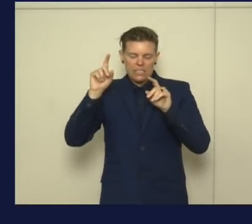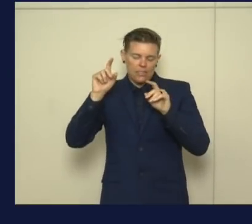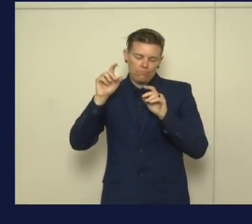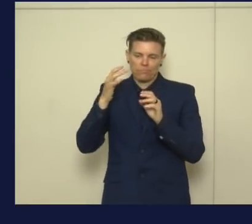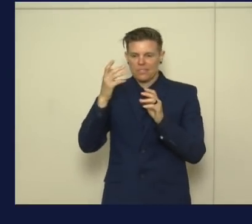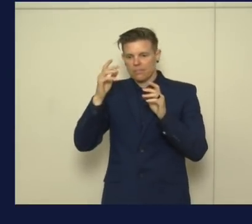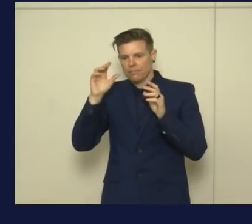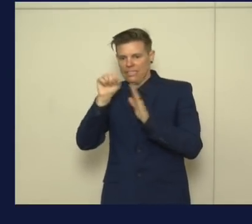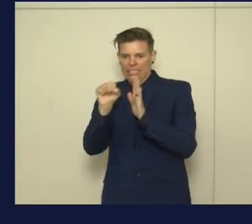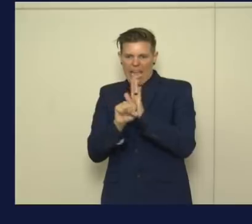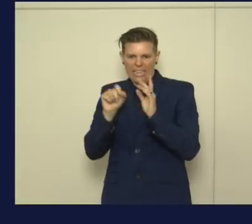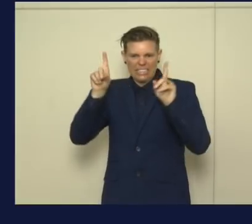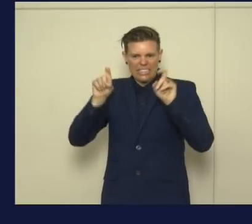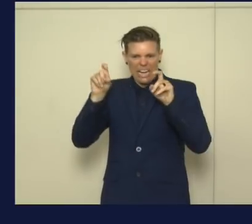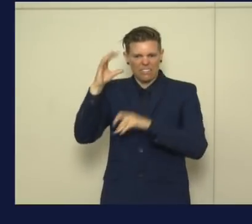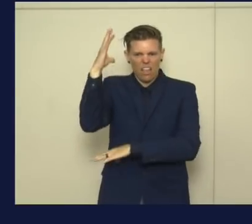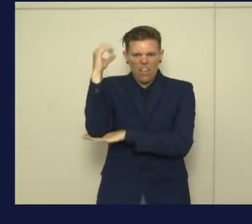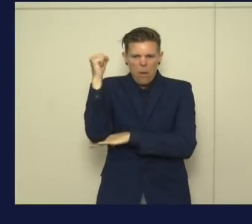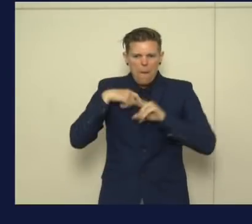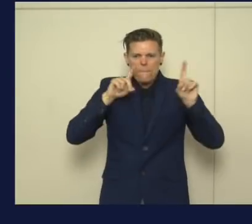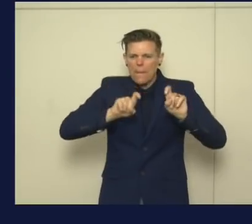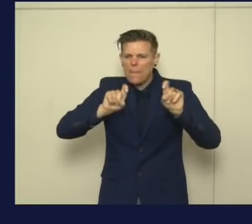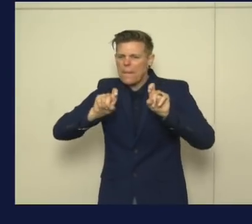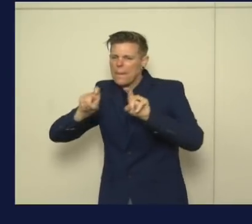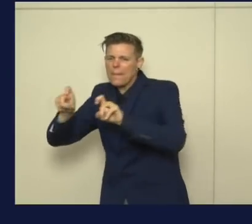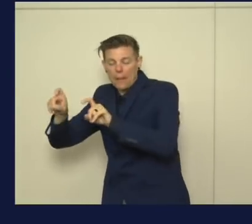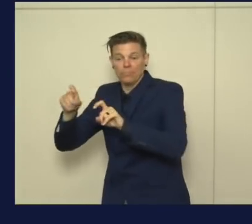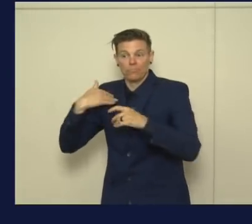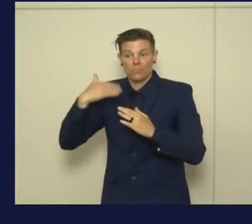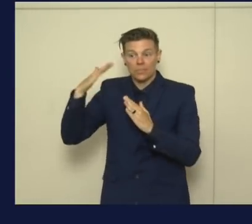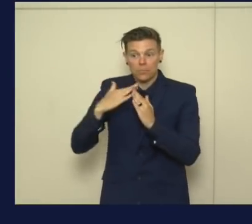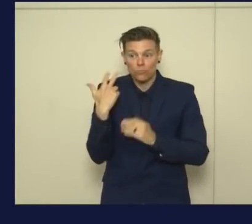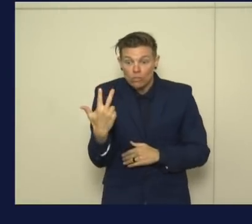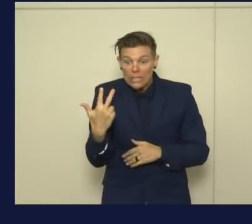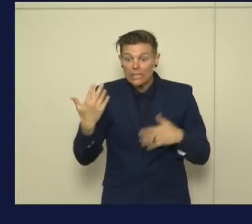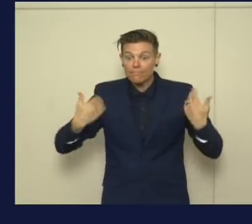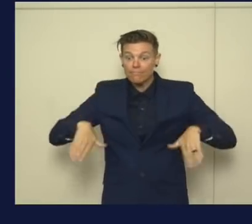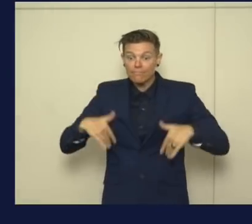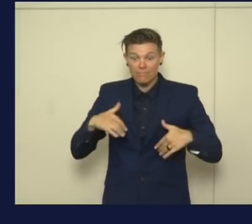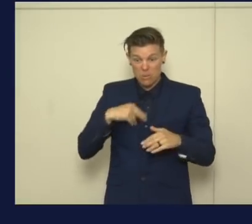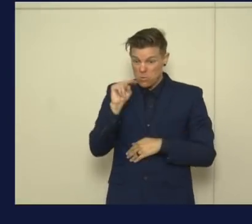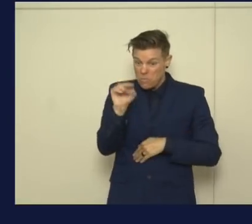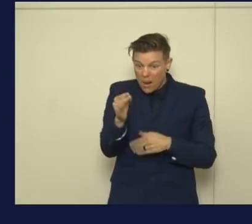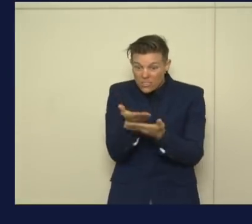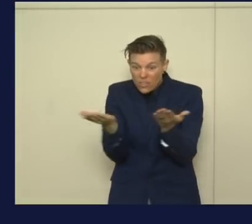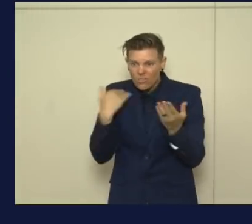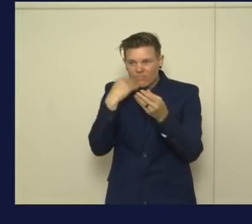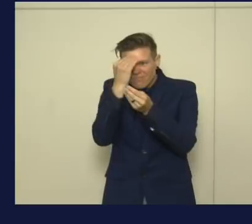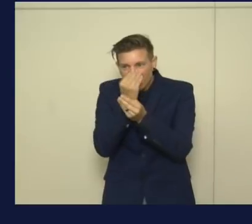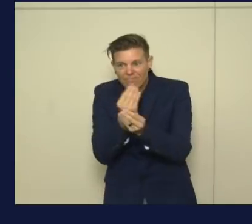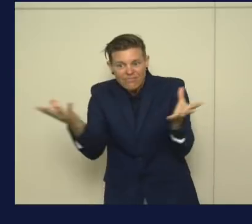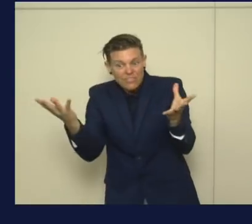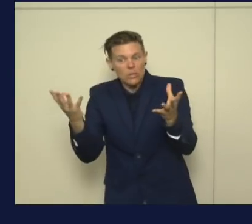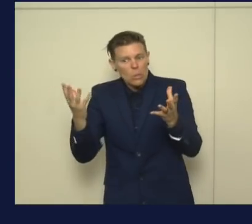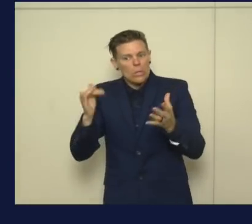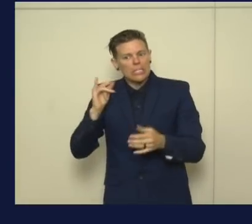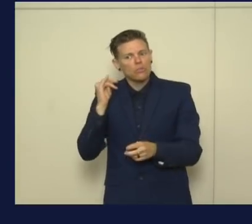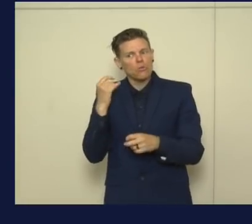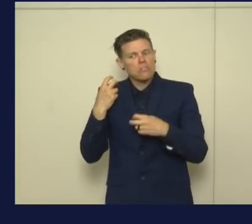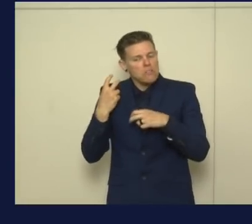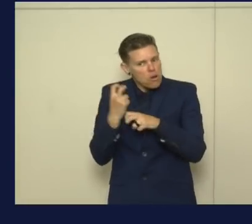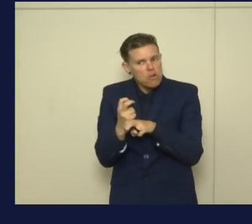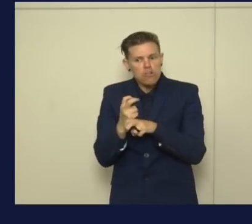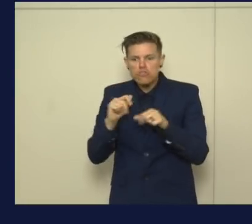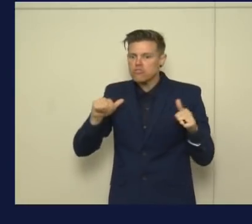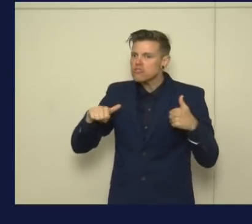want to just alert New Mexicans that that's becoming continuing saga of challenge and challenges around the country